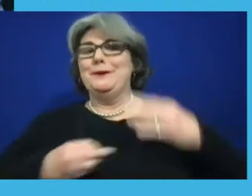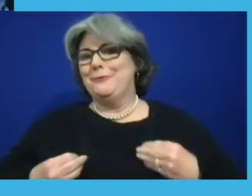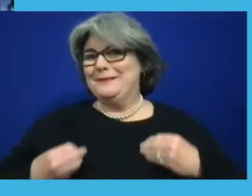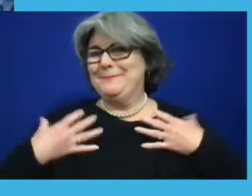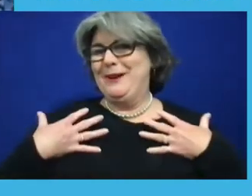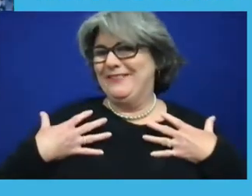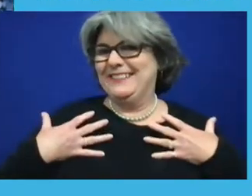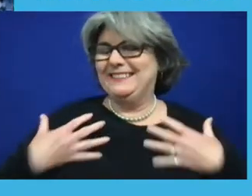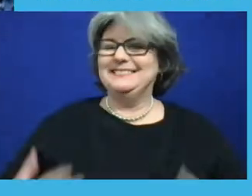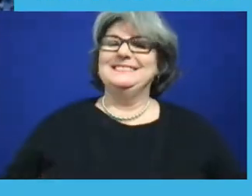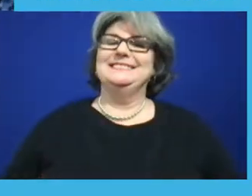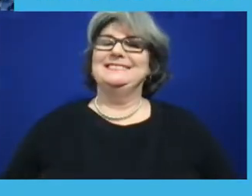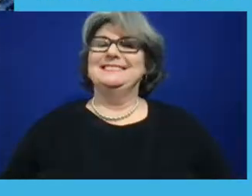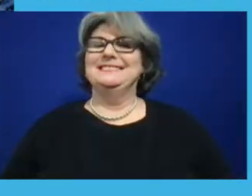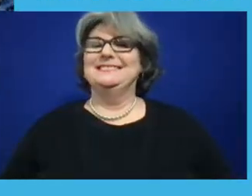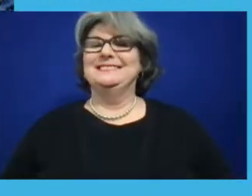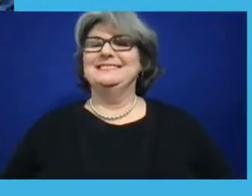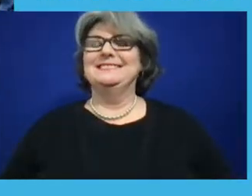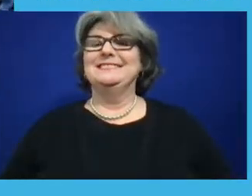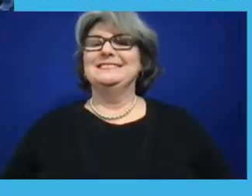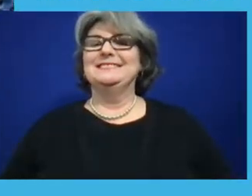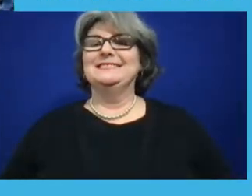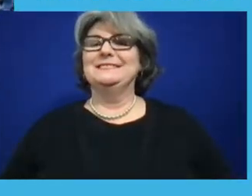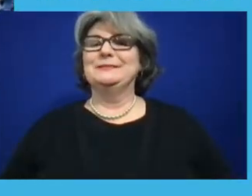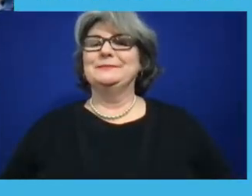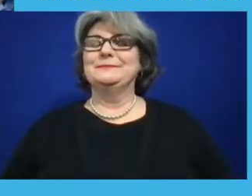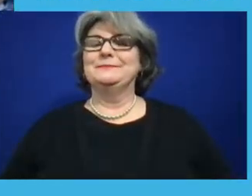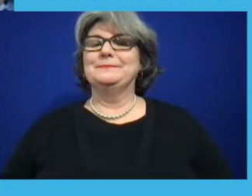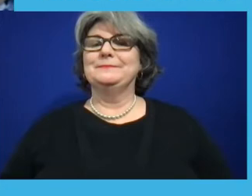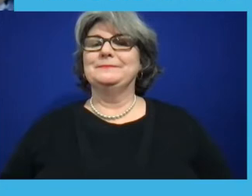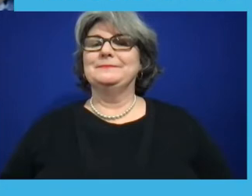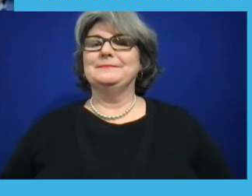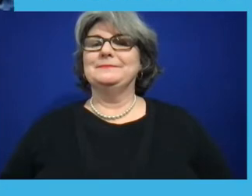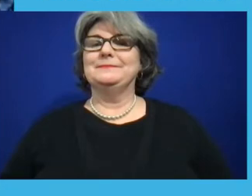I was sitting backstage. Spirit was moving me.